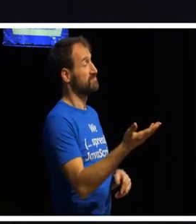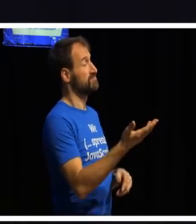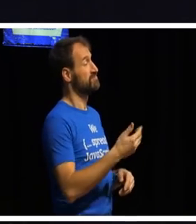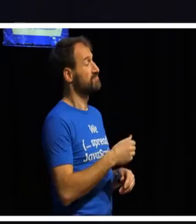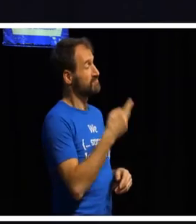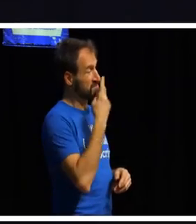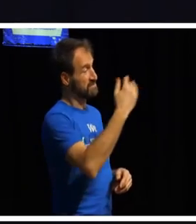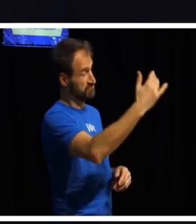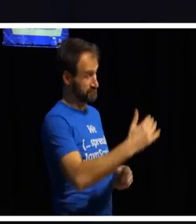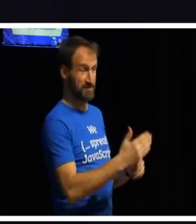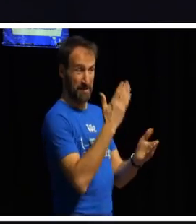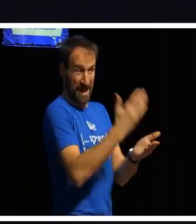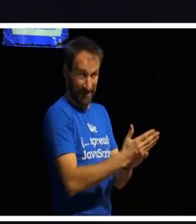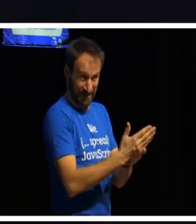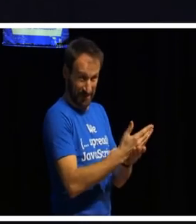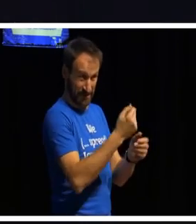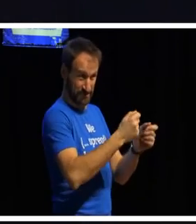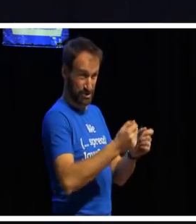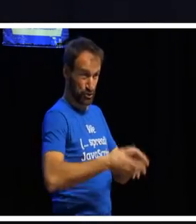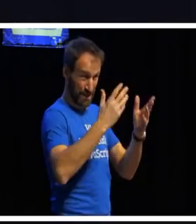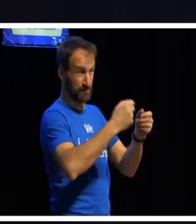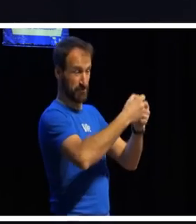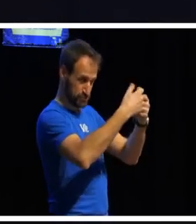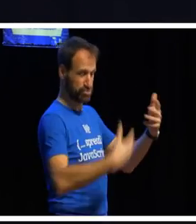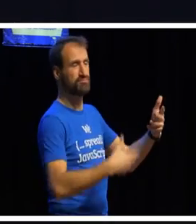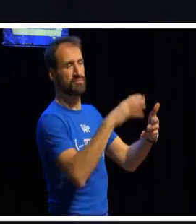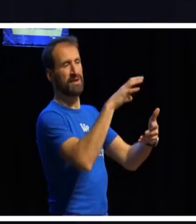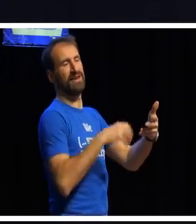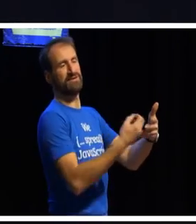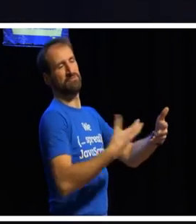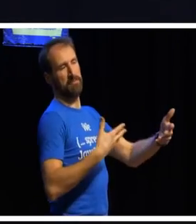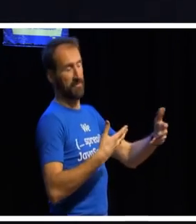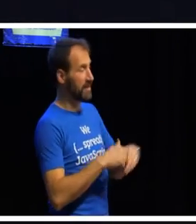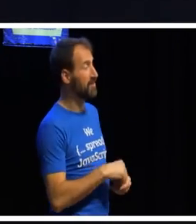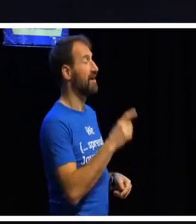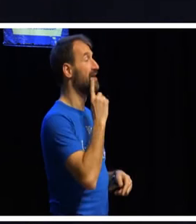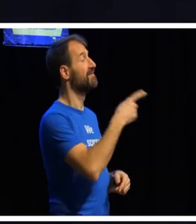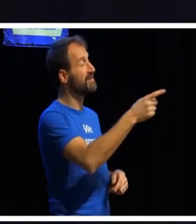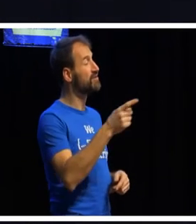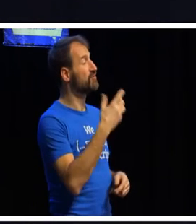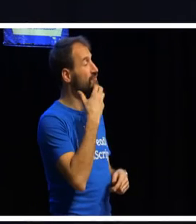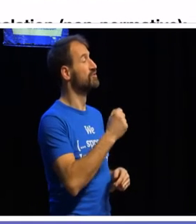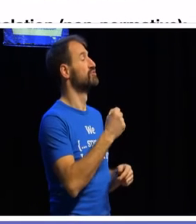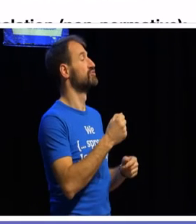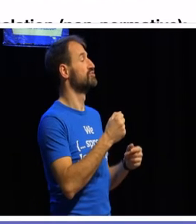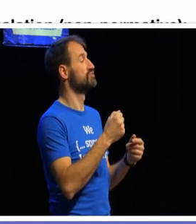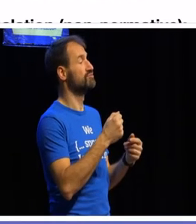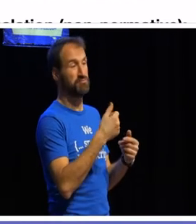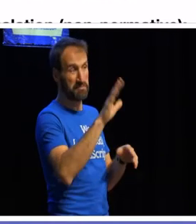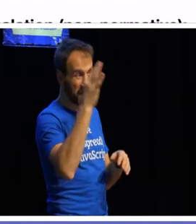stream. If you want to dig into streams a little bit more, there's the stream spec. It includes links to the JavaScript